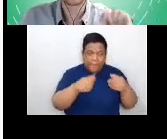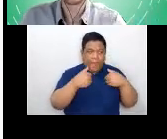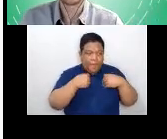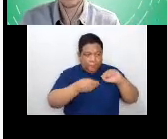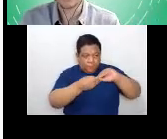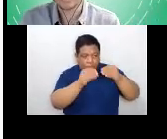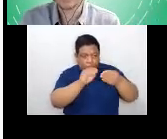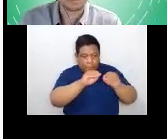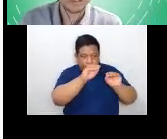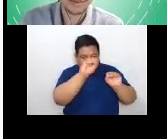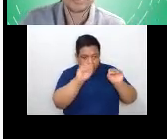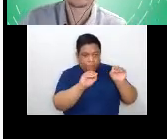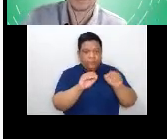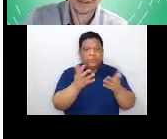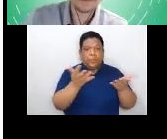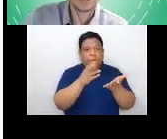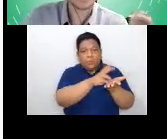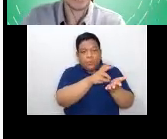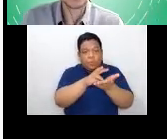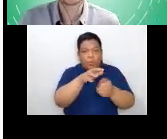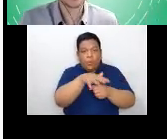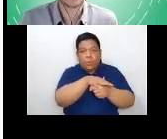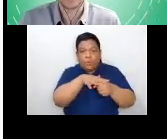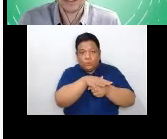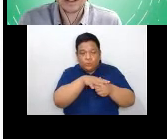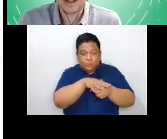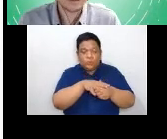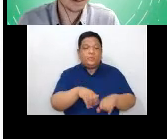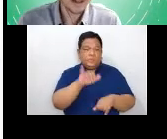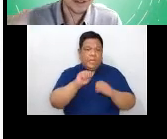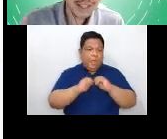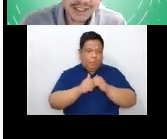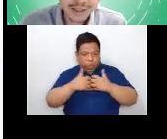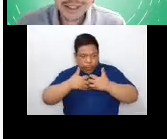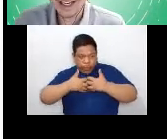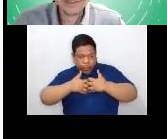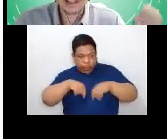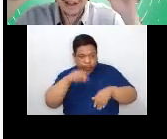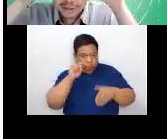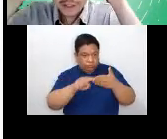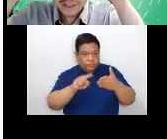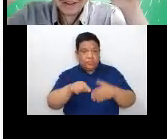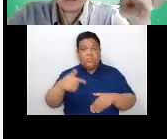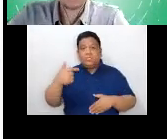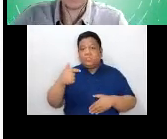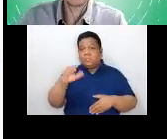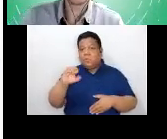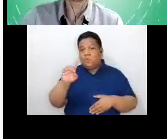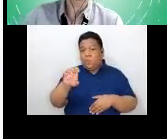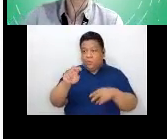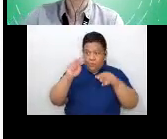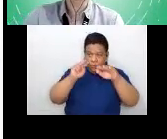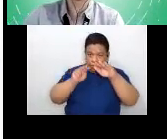of locations, made up of numbers. And that's how the machine operates. So looking at G-code is kind of like looking into the mind